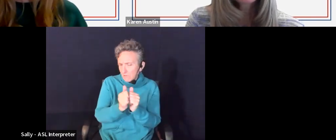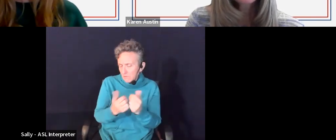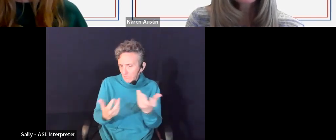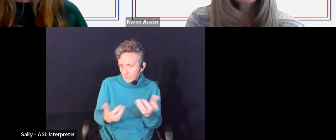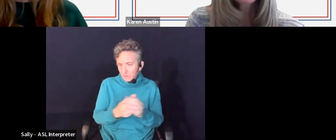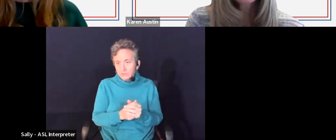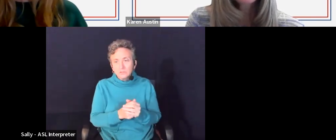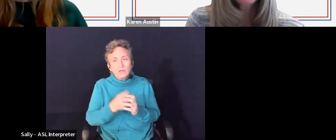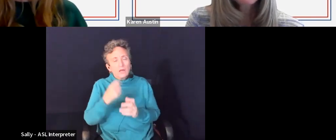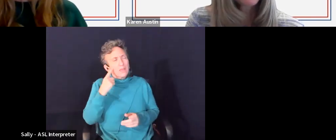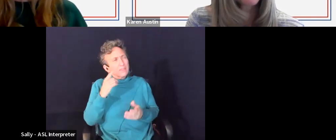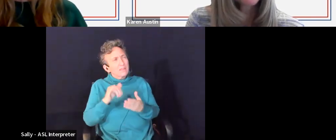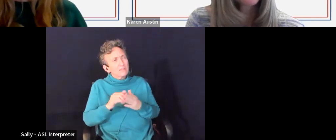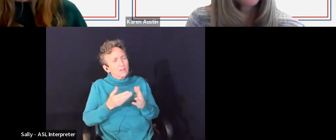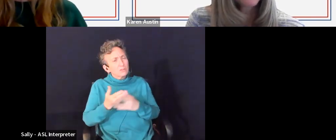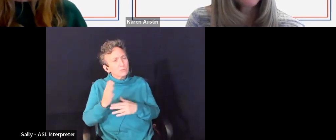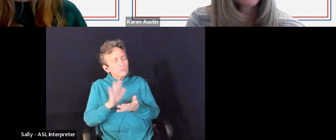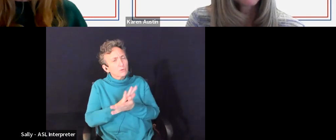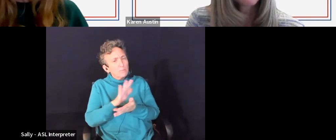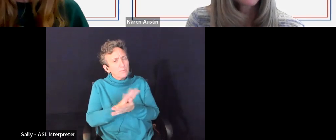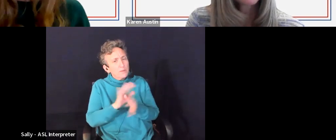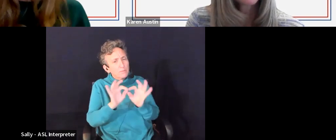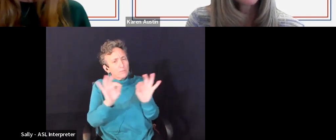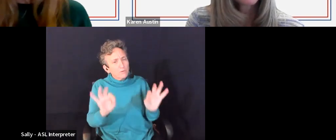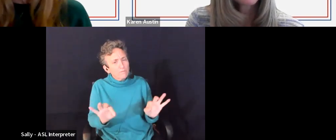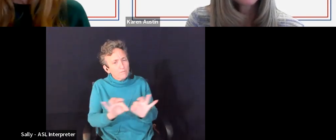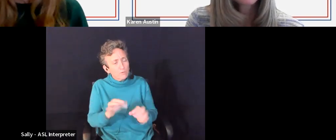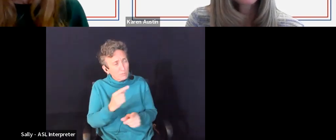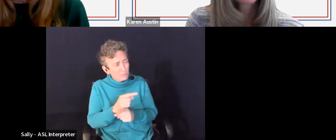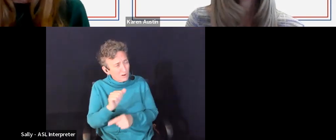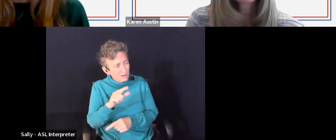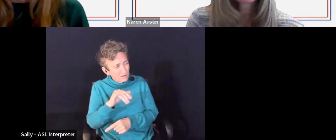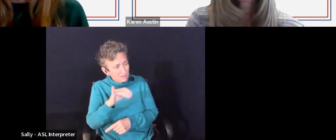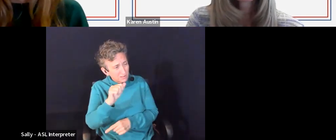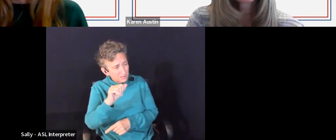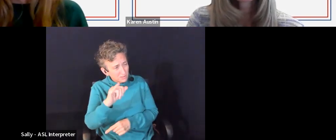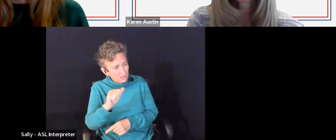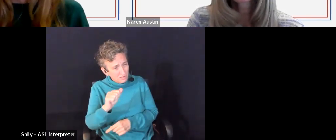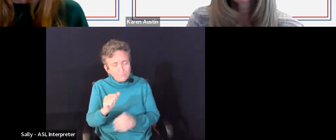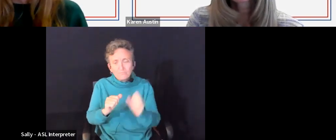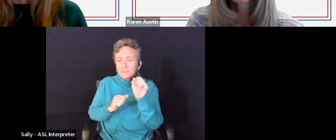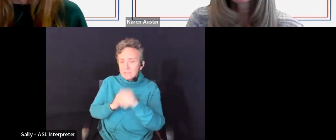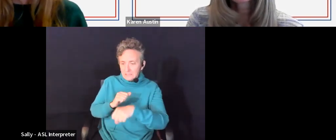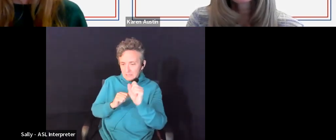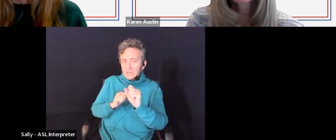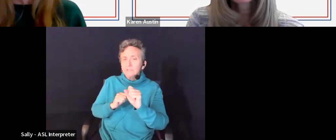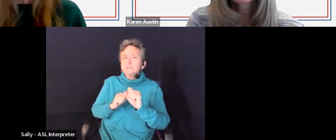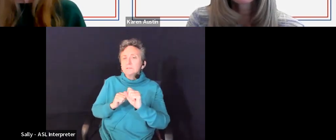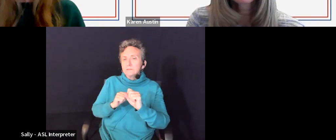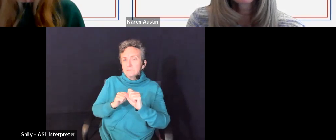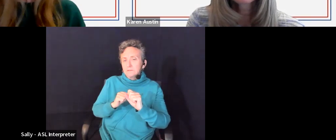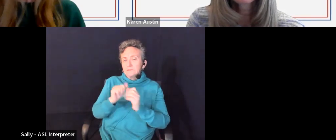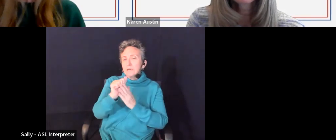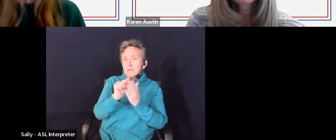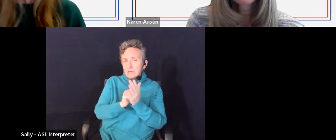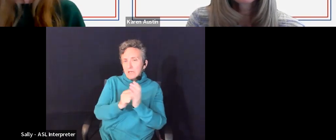I believe that's through a paper form, correct, Alicia? Yep, you can add through the account information